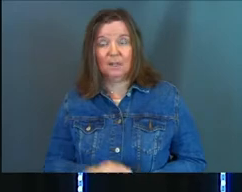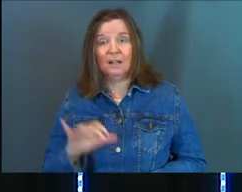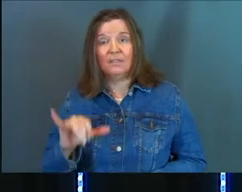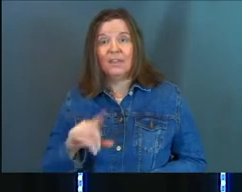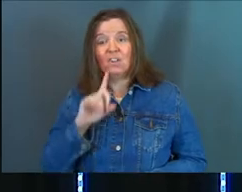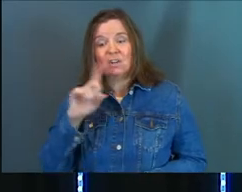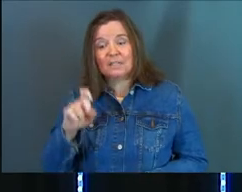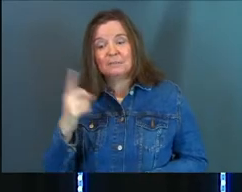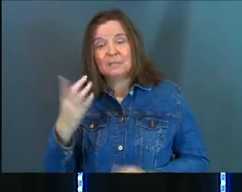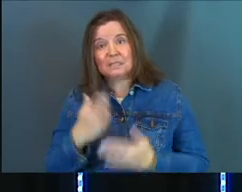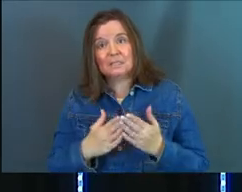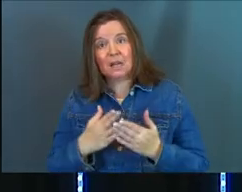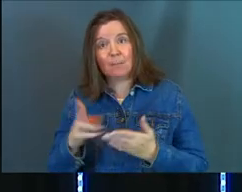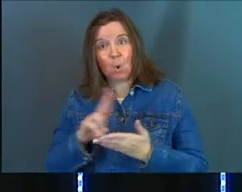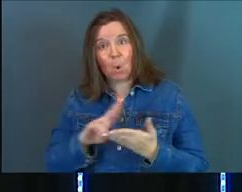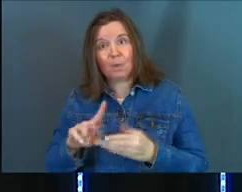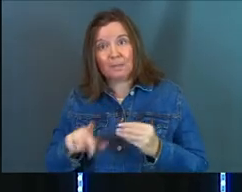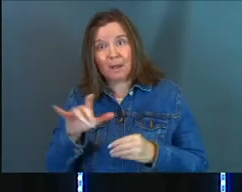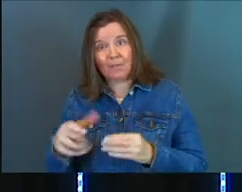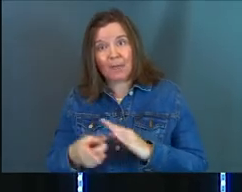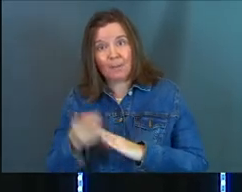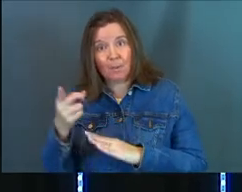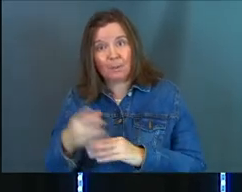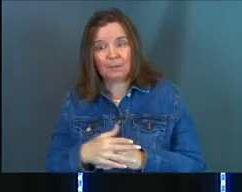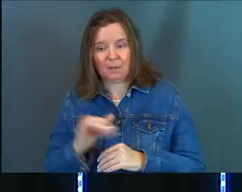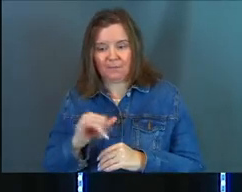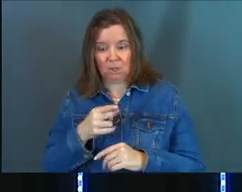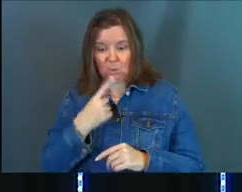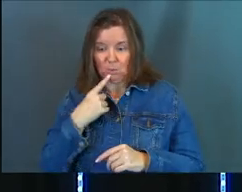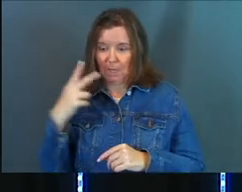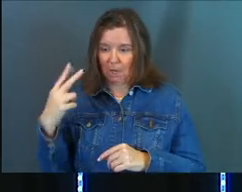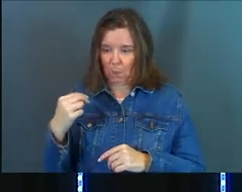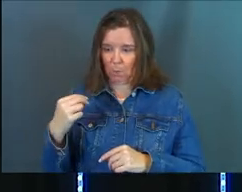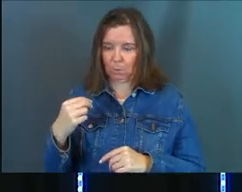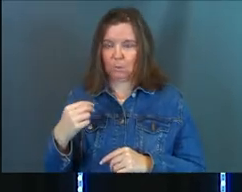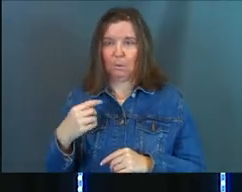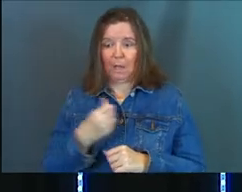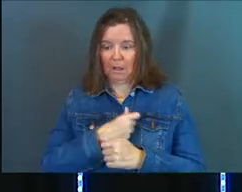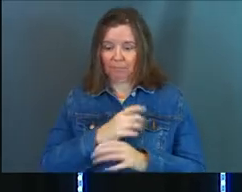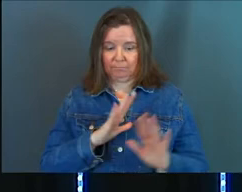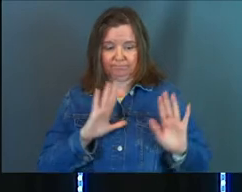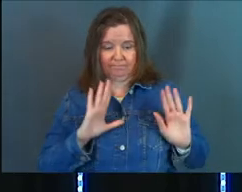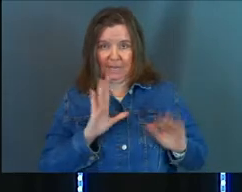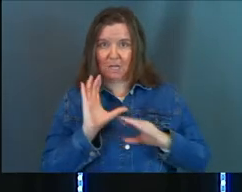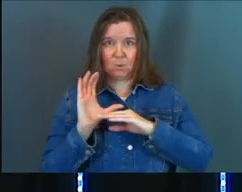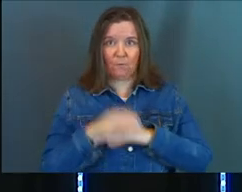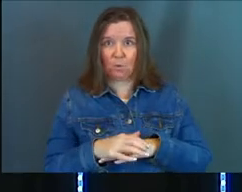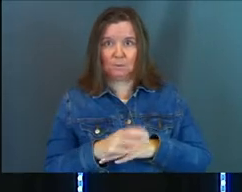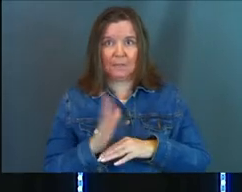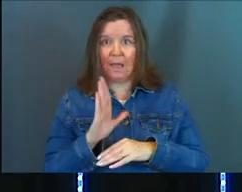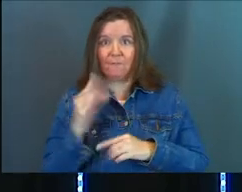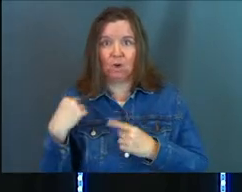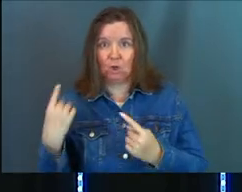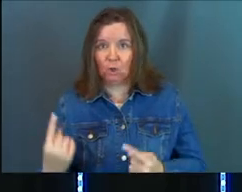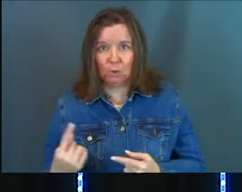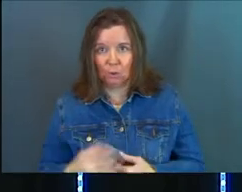That there needs to be some holiness about that moment of, like, you said no, and love doesn't get forced in this house